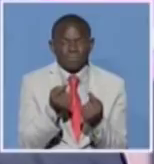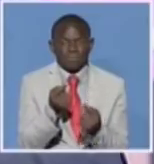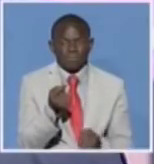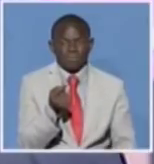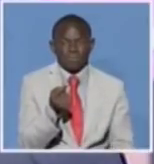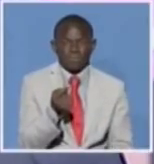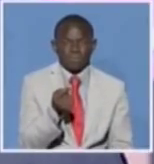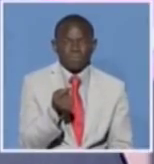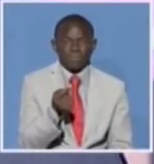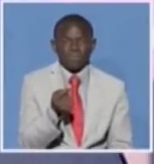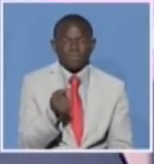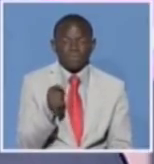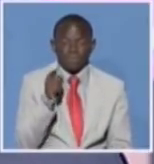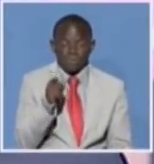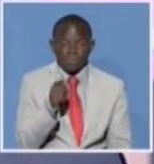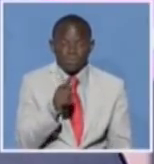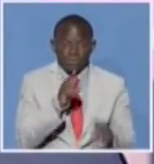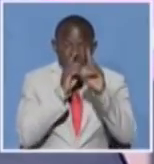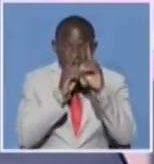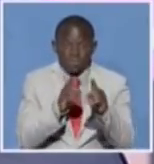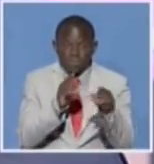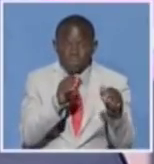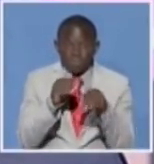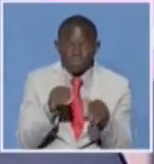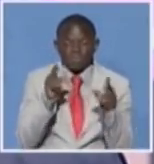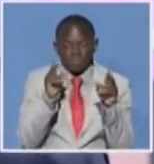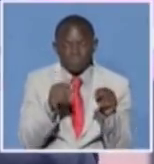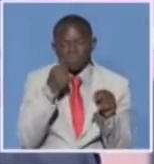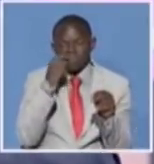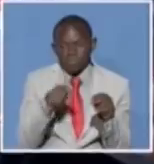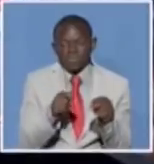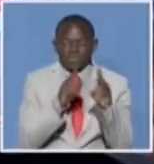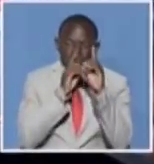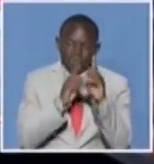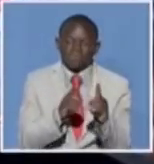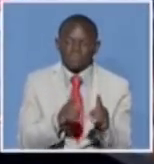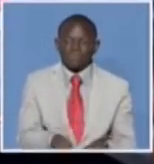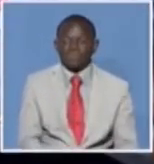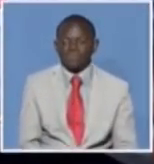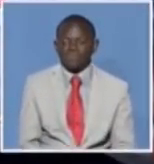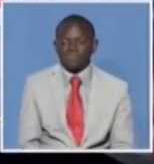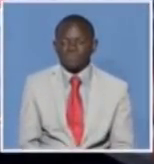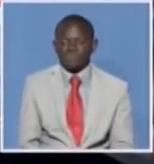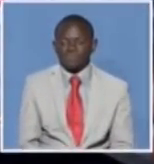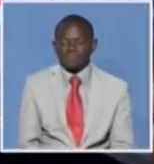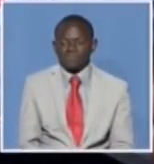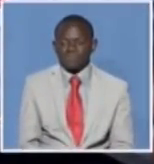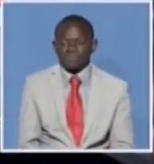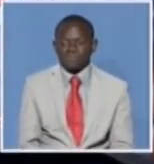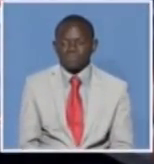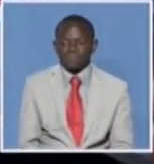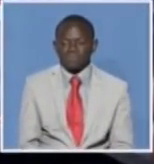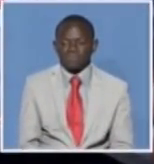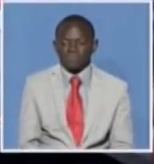shouldn't take these decisions. No, we must, and we should, and we will continue to take those decisions and be very resolute